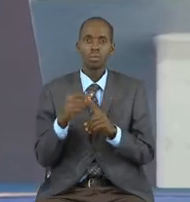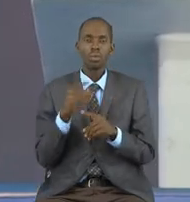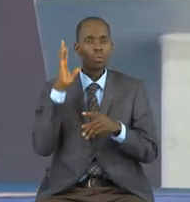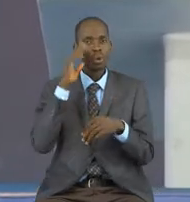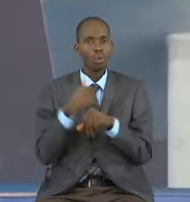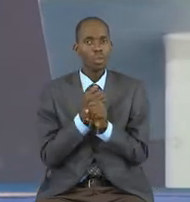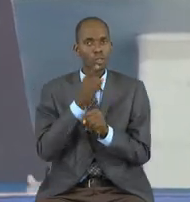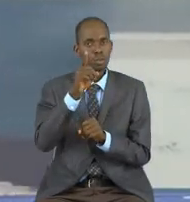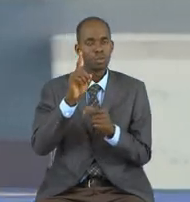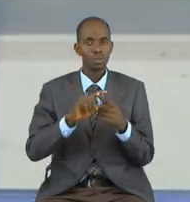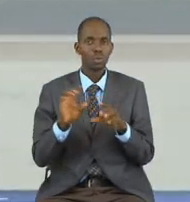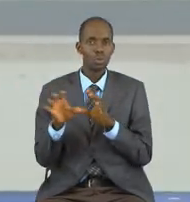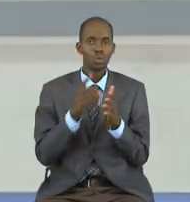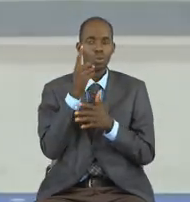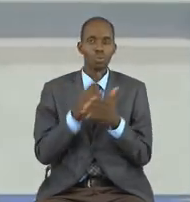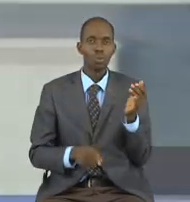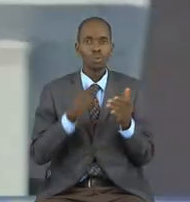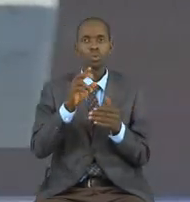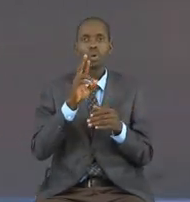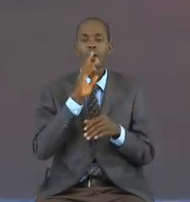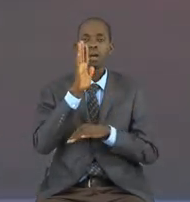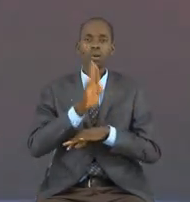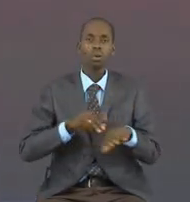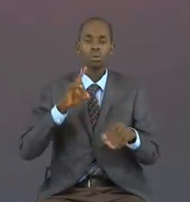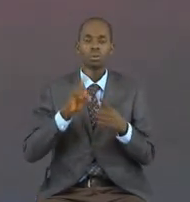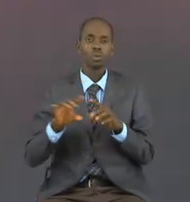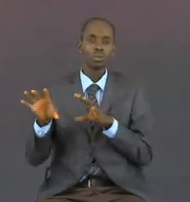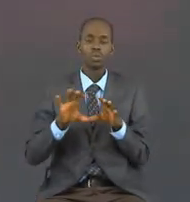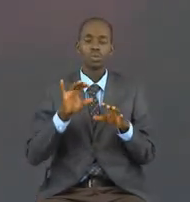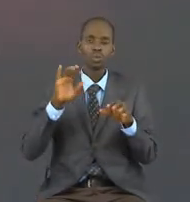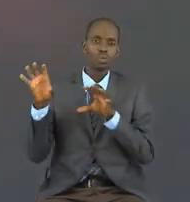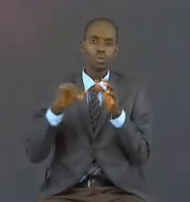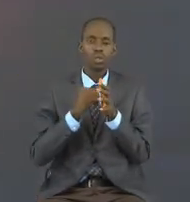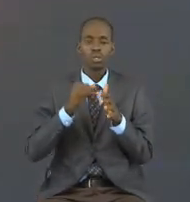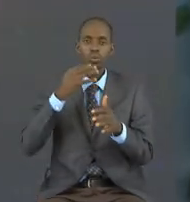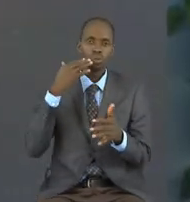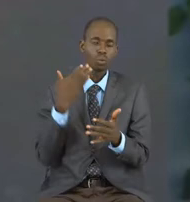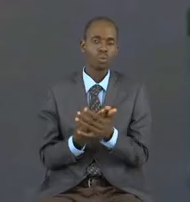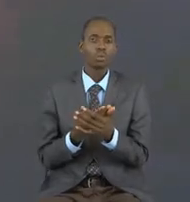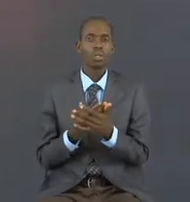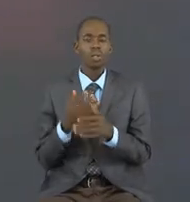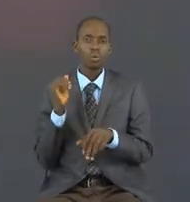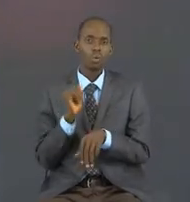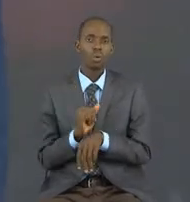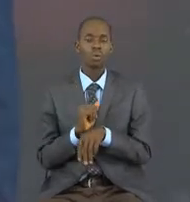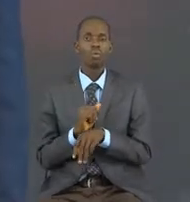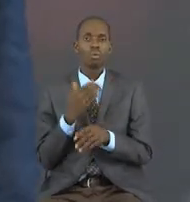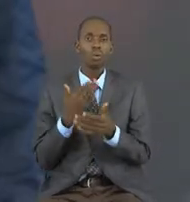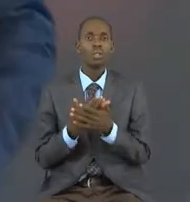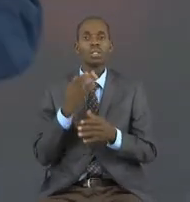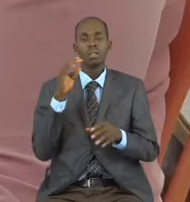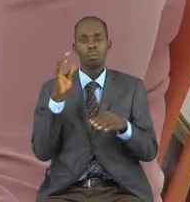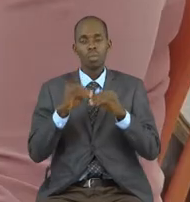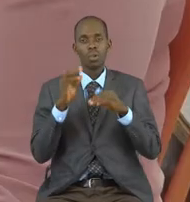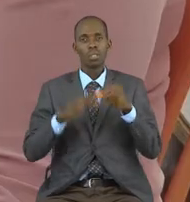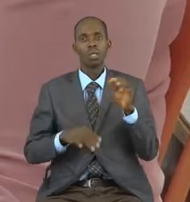are called to do effectively, more effectively than if you had not got the Holy Ghost.